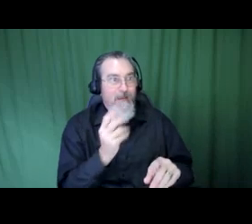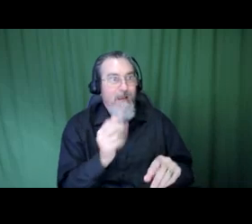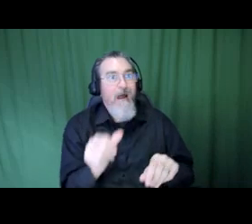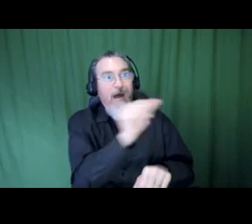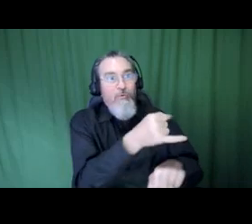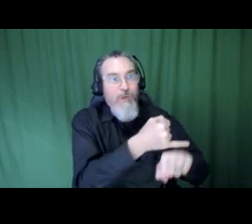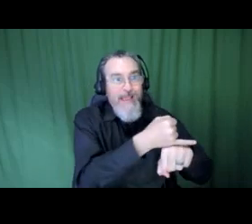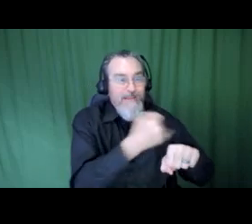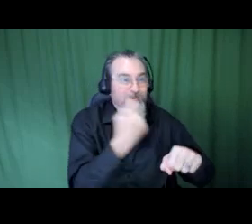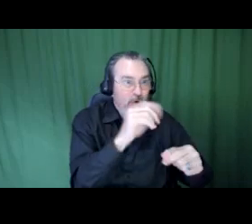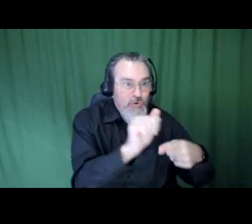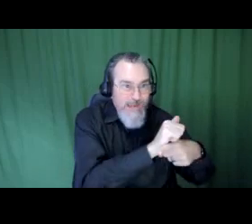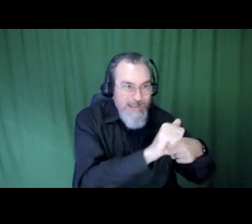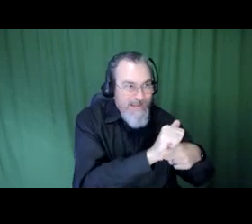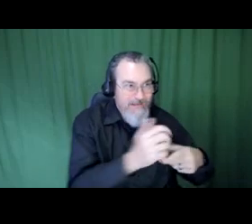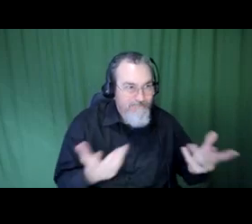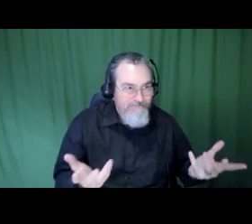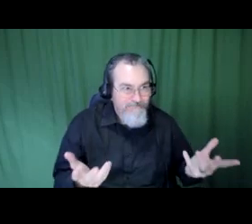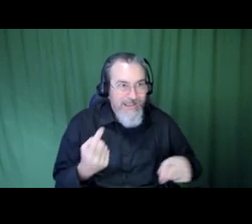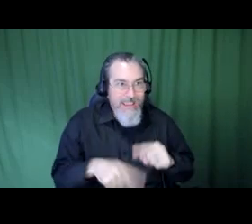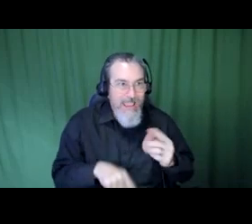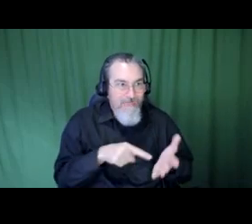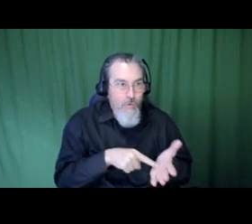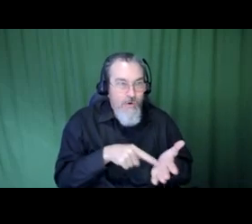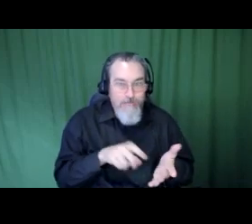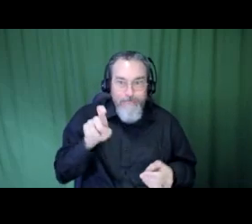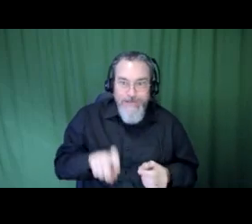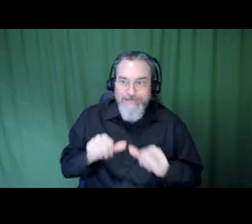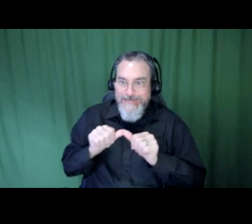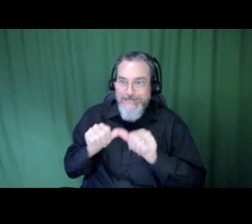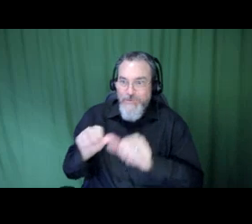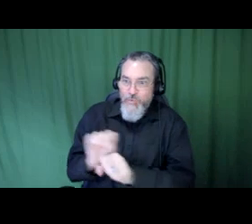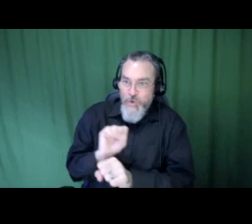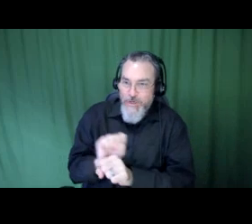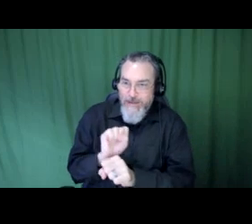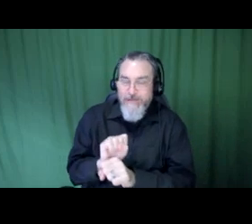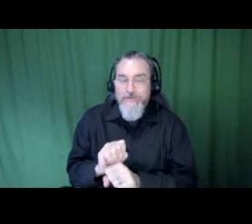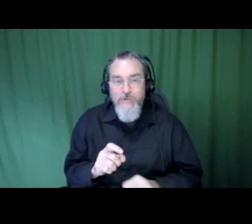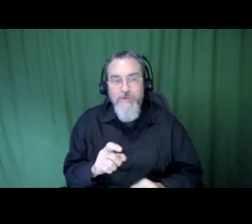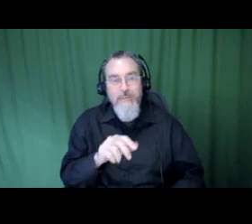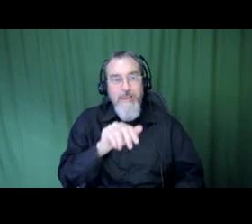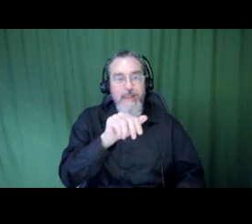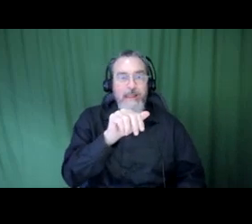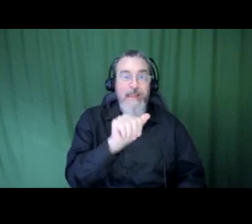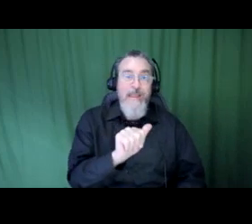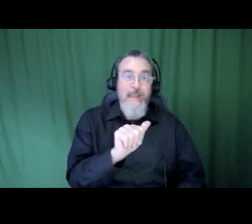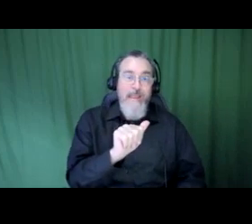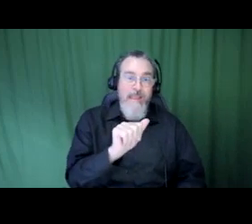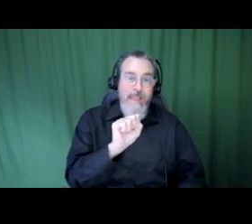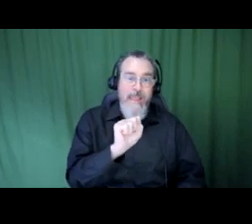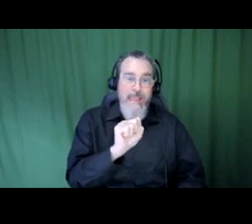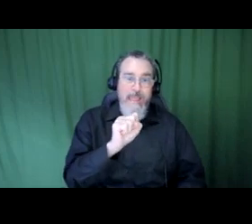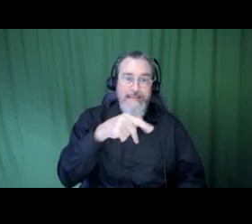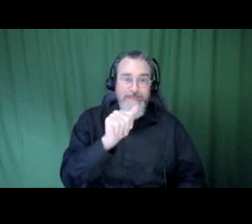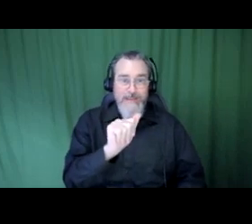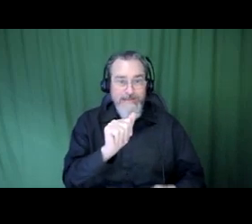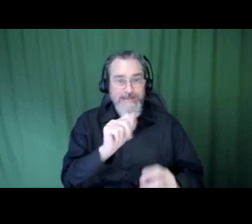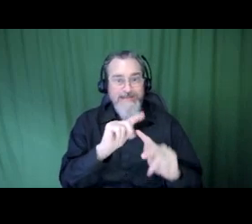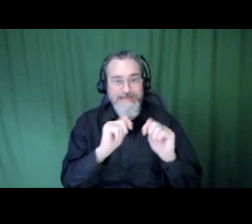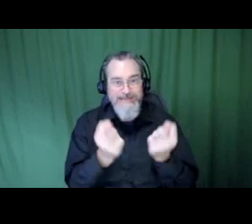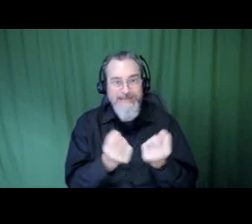So with this approach, which was again crafted and requested by the ASPA team themselves, we can have our trainer